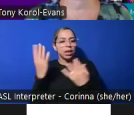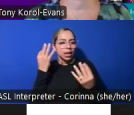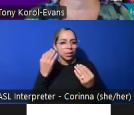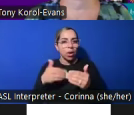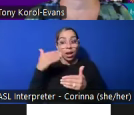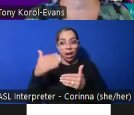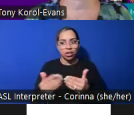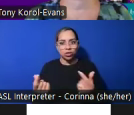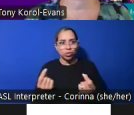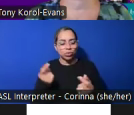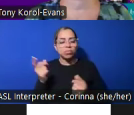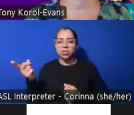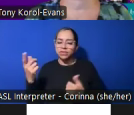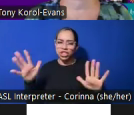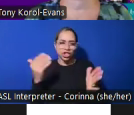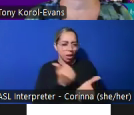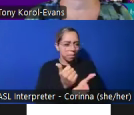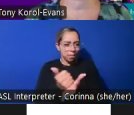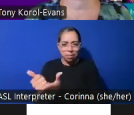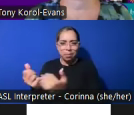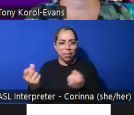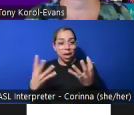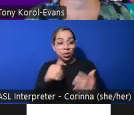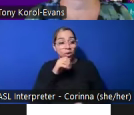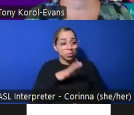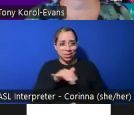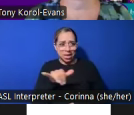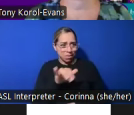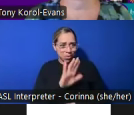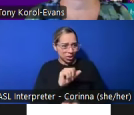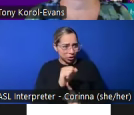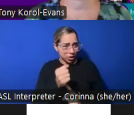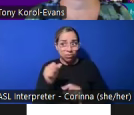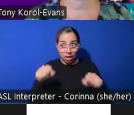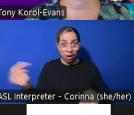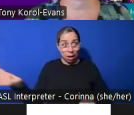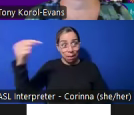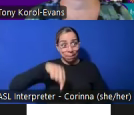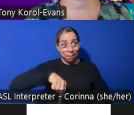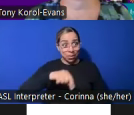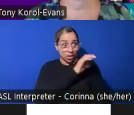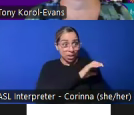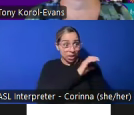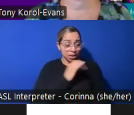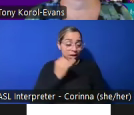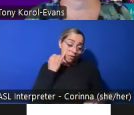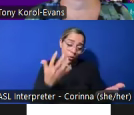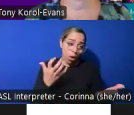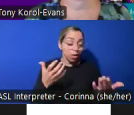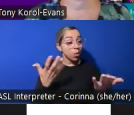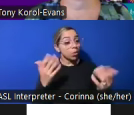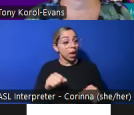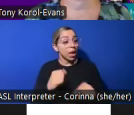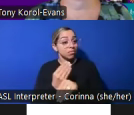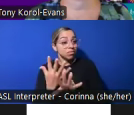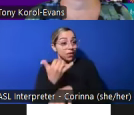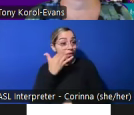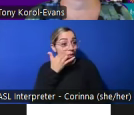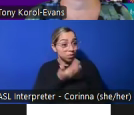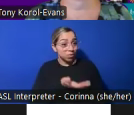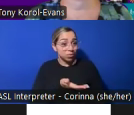She's helped a lot of women in your situation. She can come here to the clinic if that's what you want to do, or you can even talk to her on the phone.